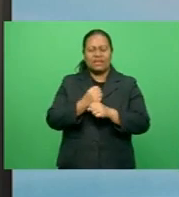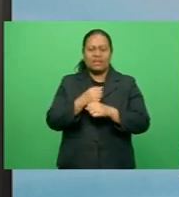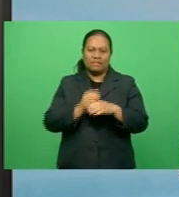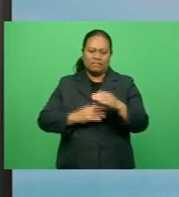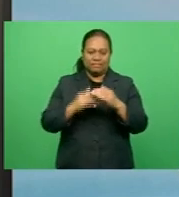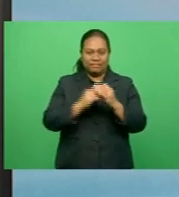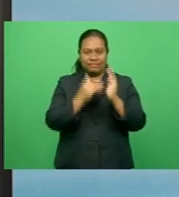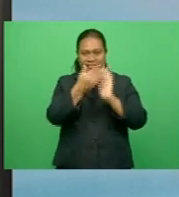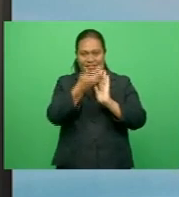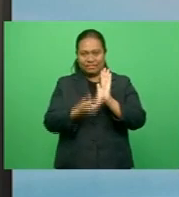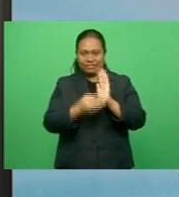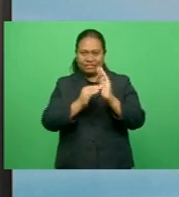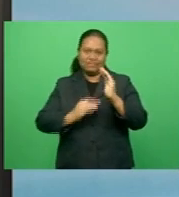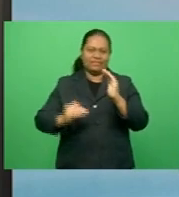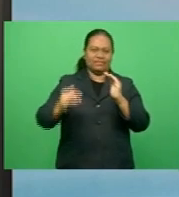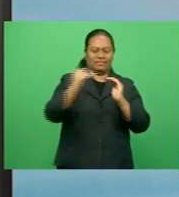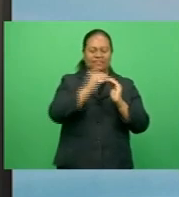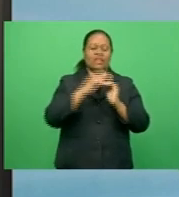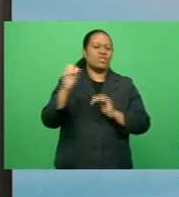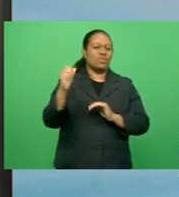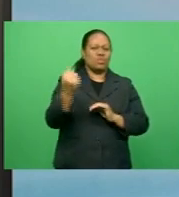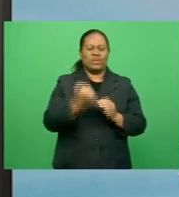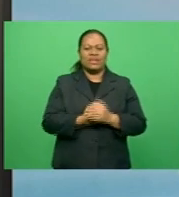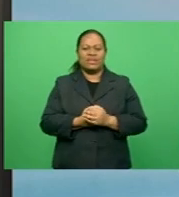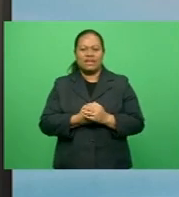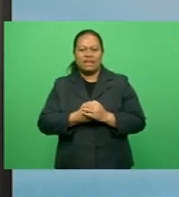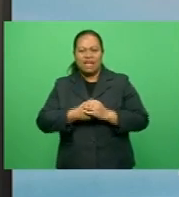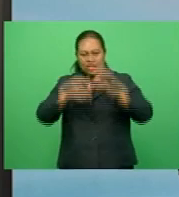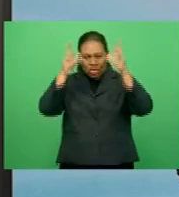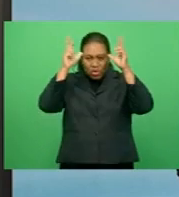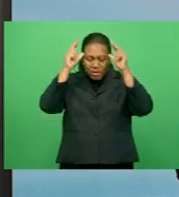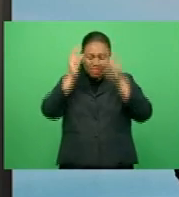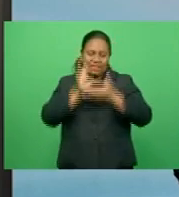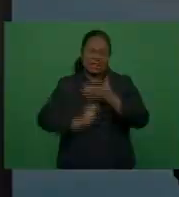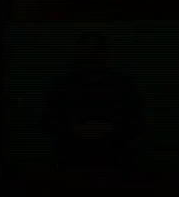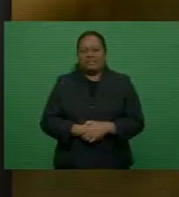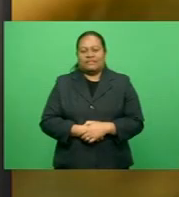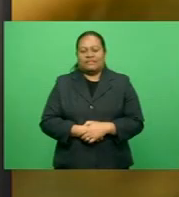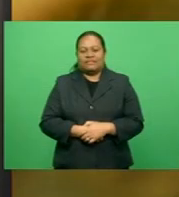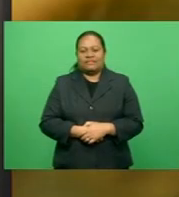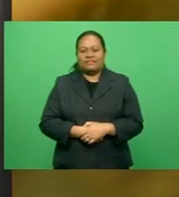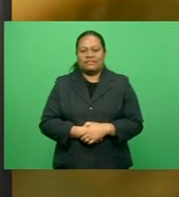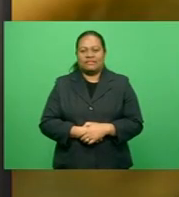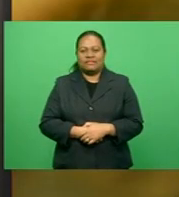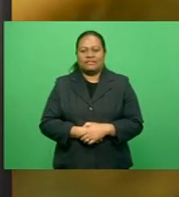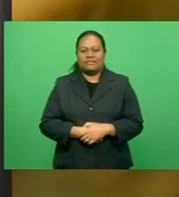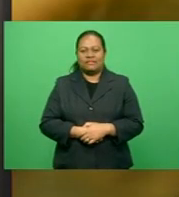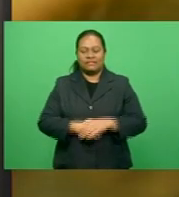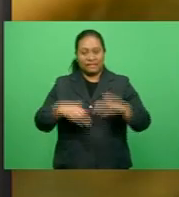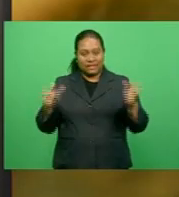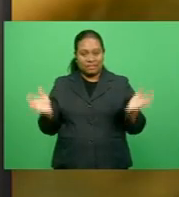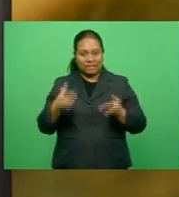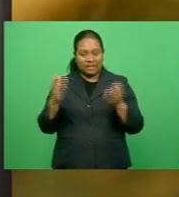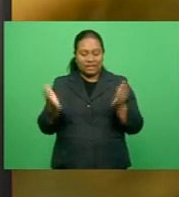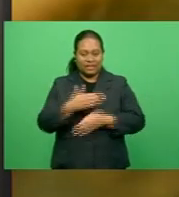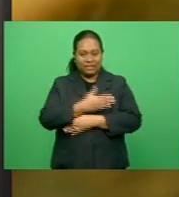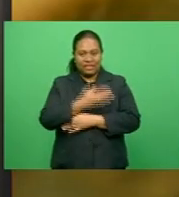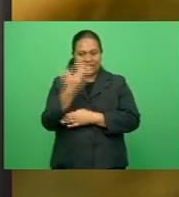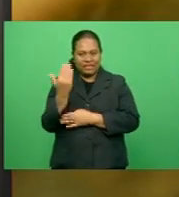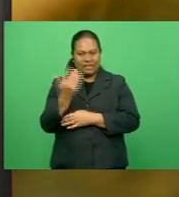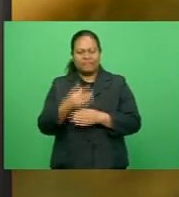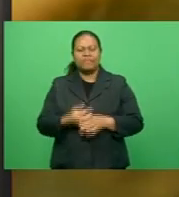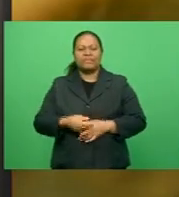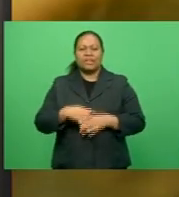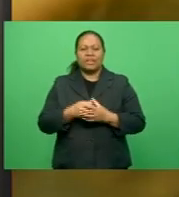of the ladder with a 26-16 win over the Rabbitohs in the NRL clash last night. In play of the day, we move to the